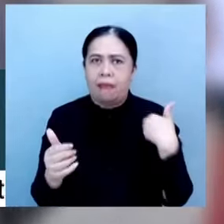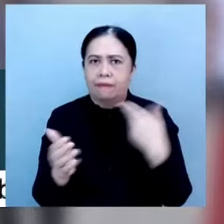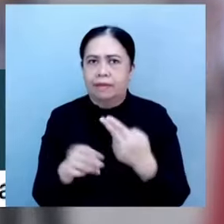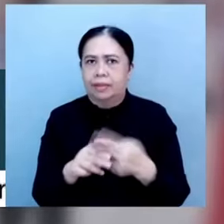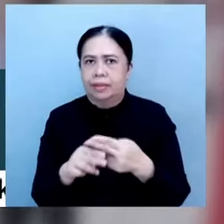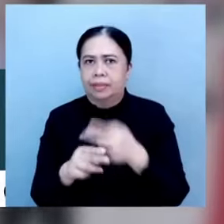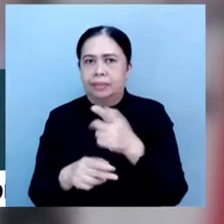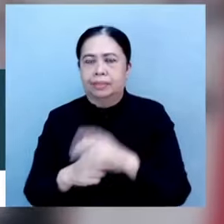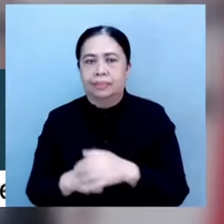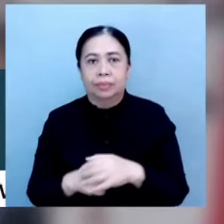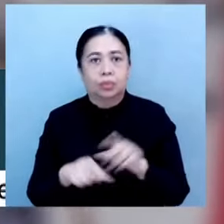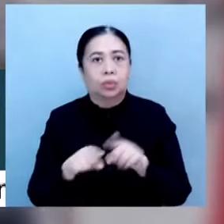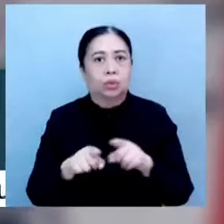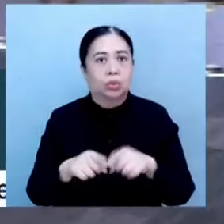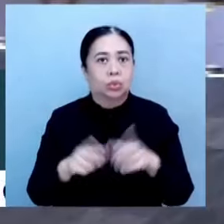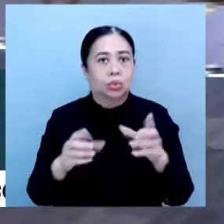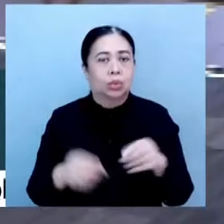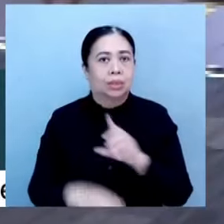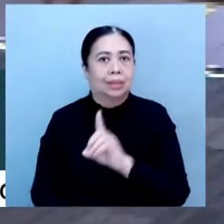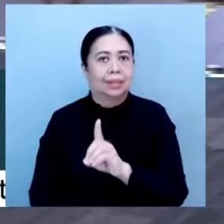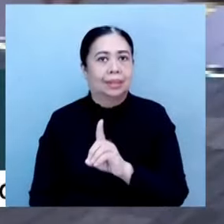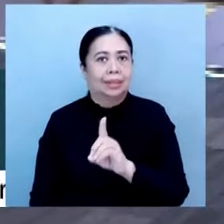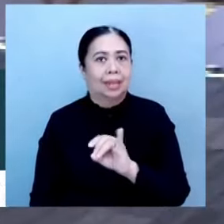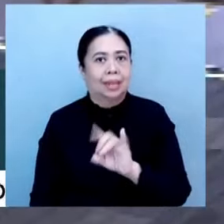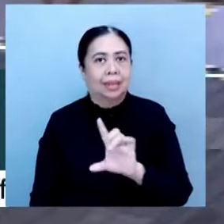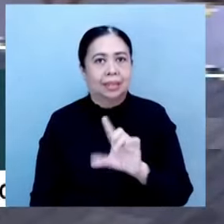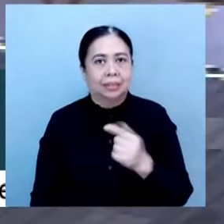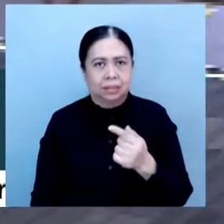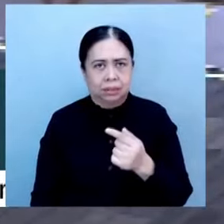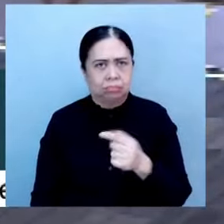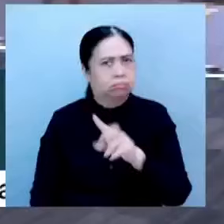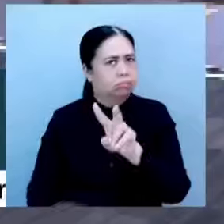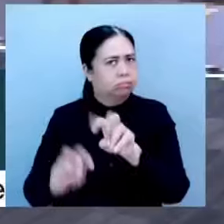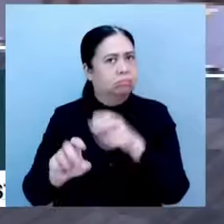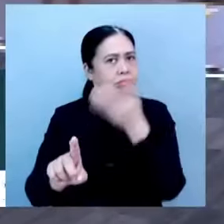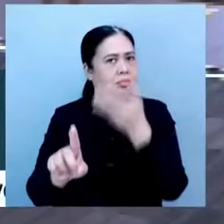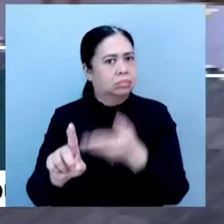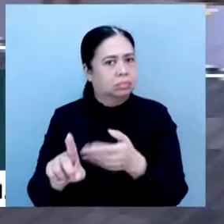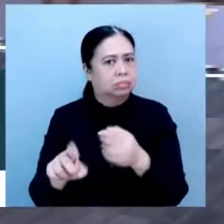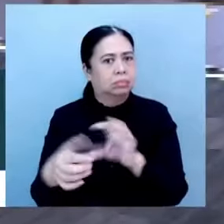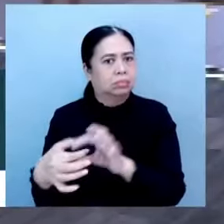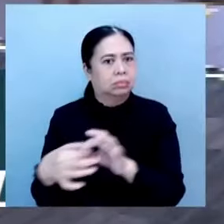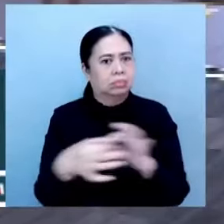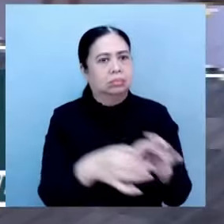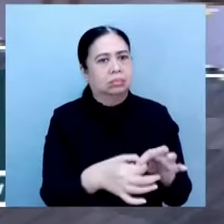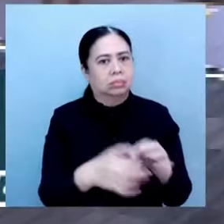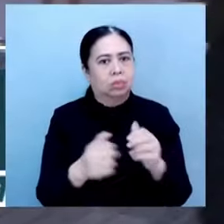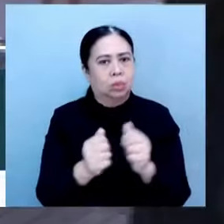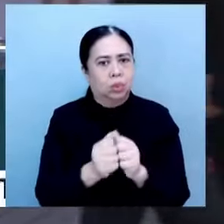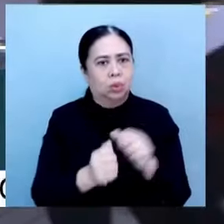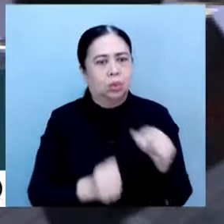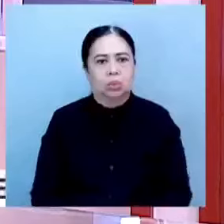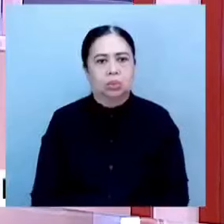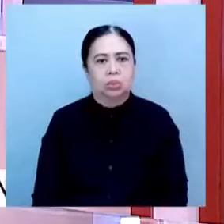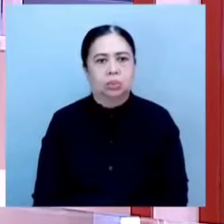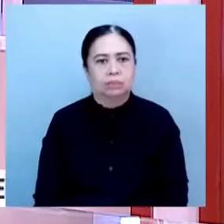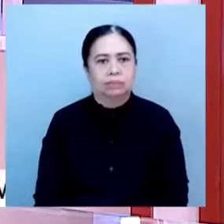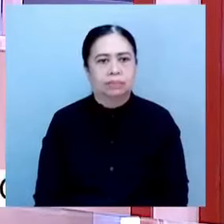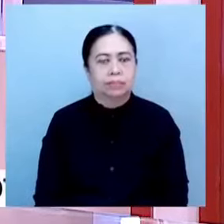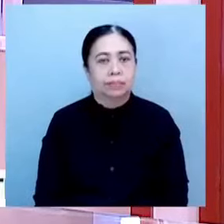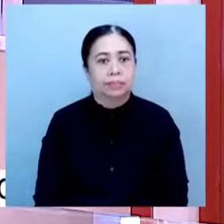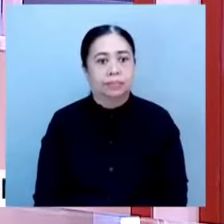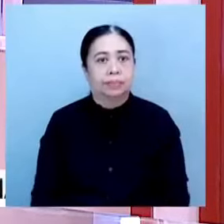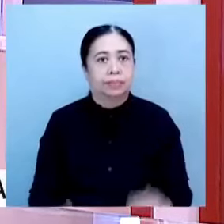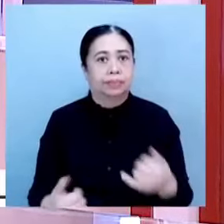Gatchalian also urged the Interior and Local Government Department to investigate Go's links to the illegal gaming industry. Now,